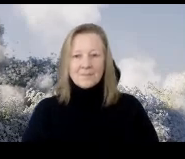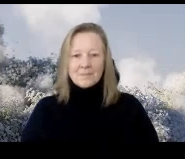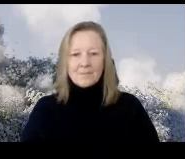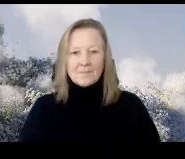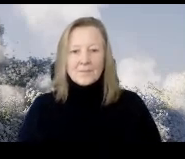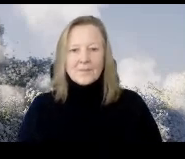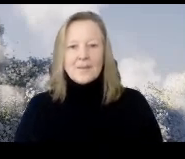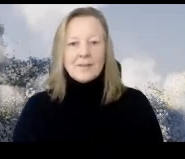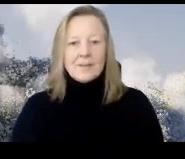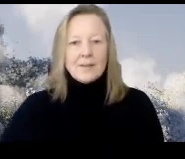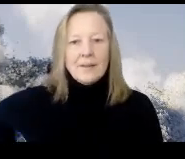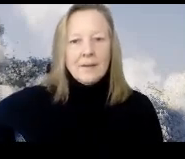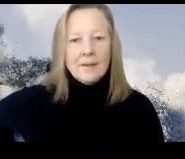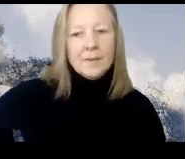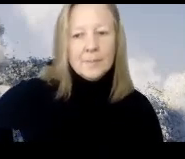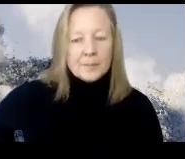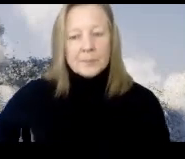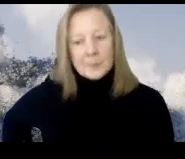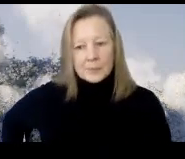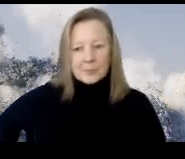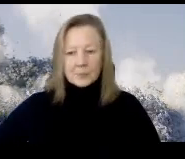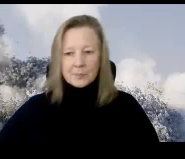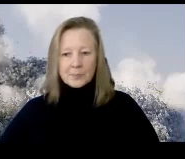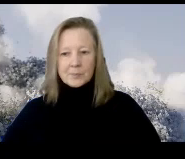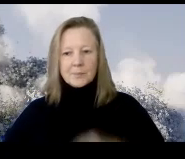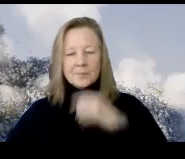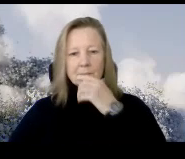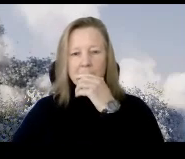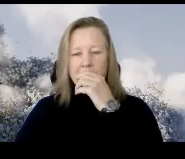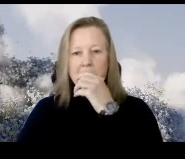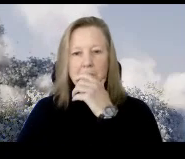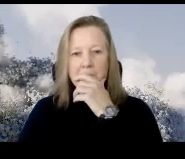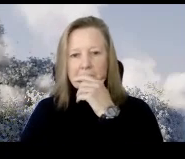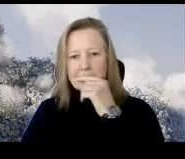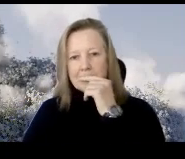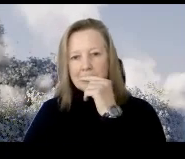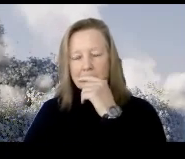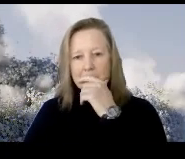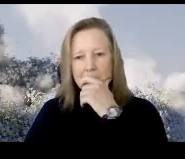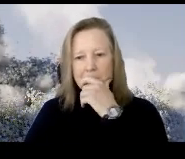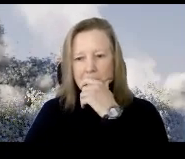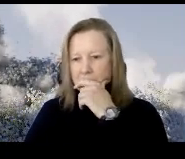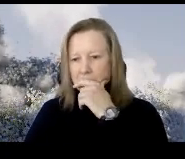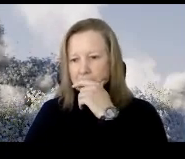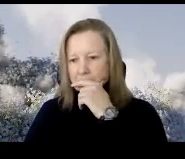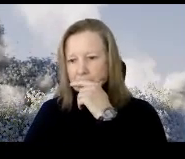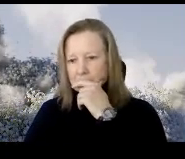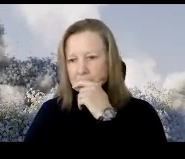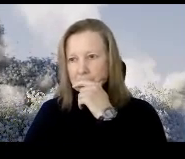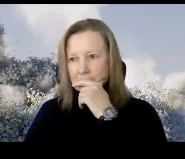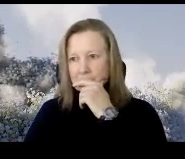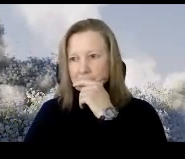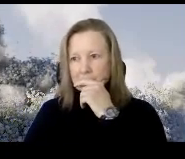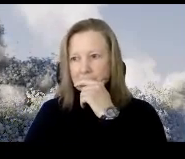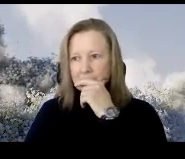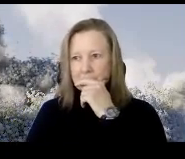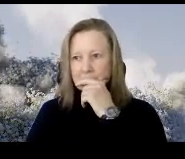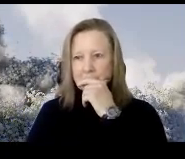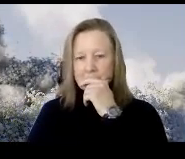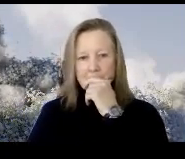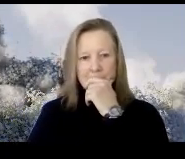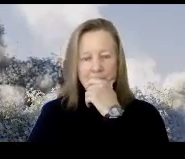Given the large number of participants who have joined this webinar, we have muted your microphone to allow better clarity and less interference. So before